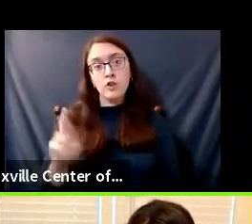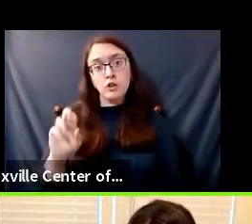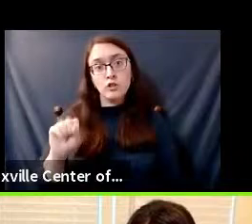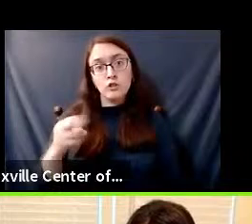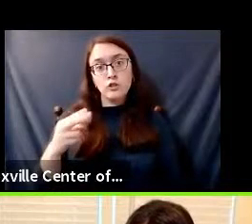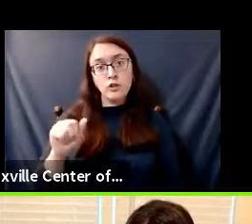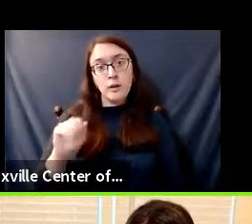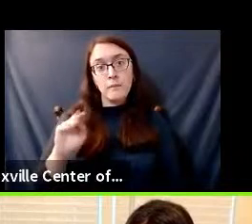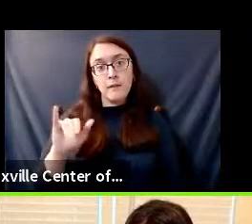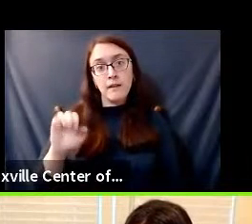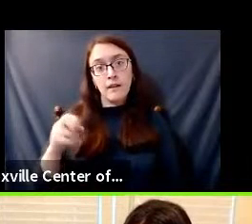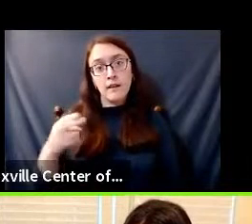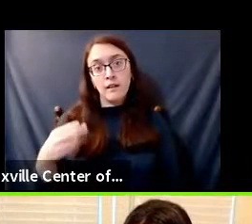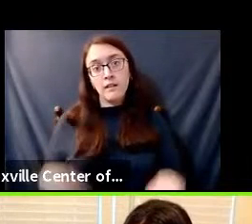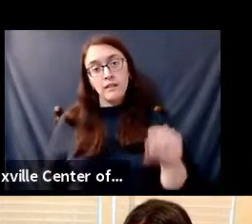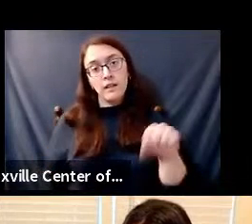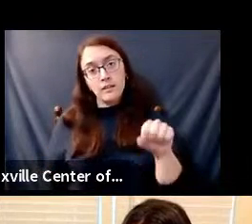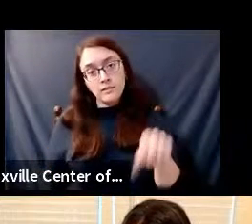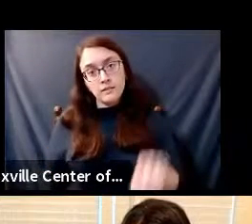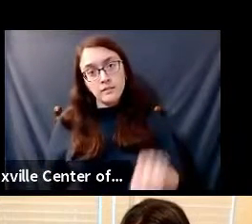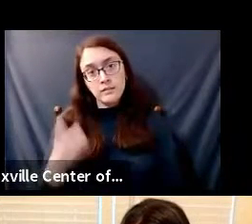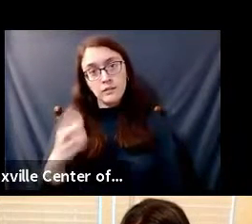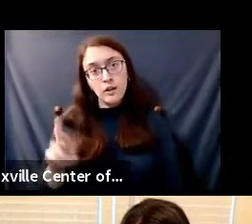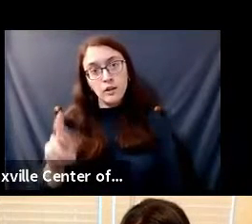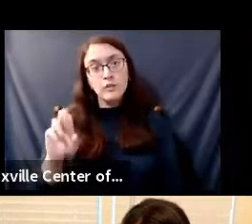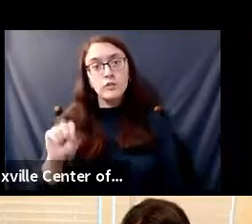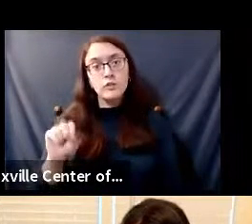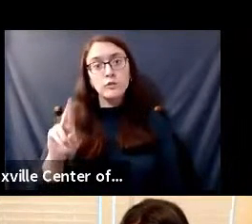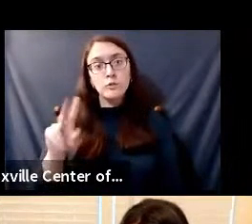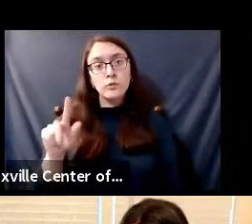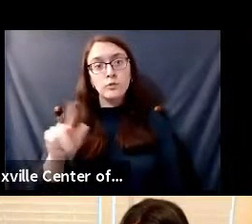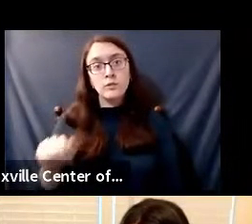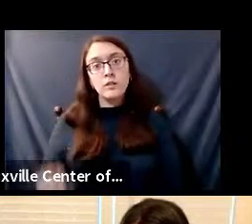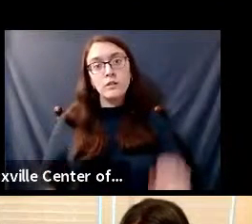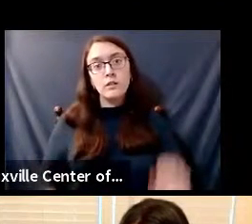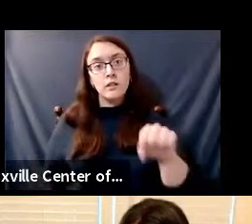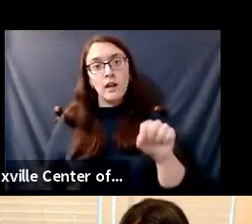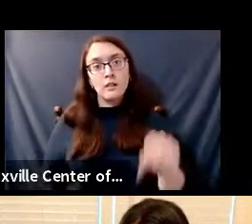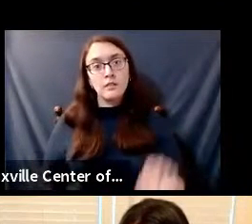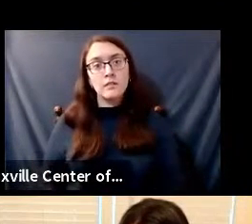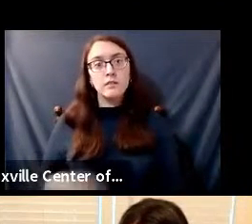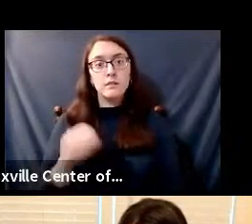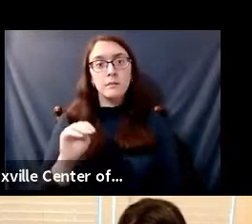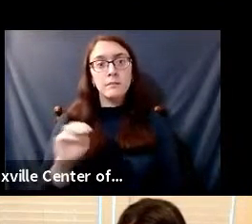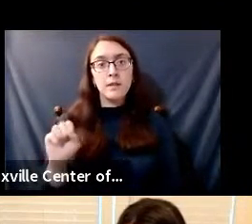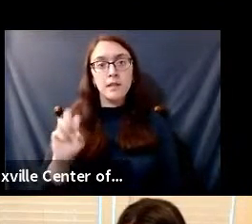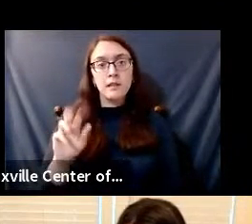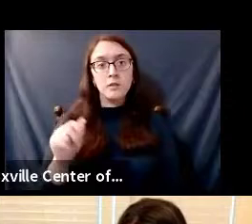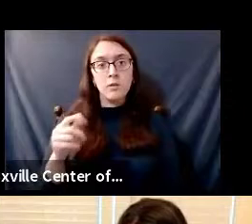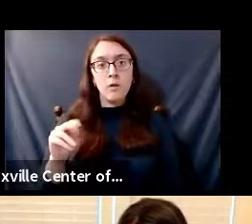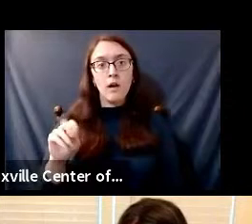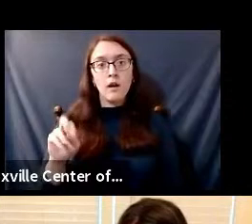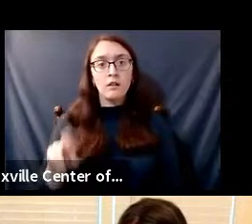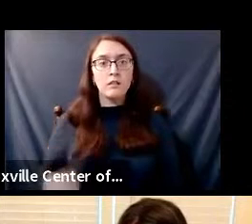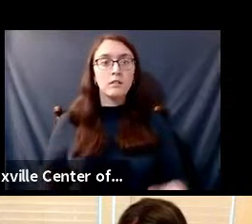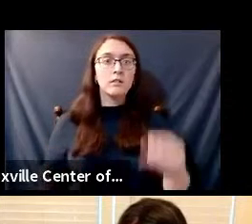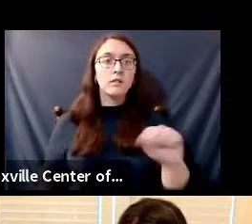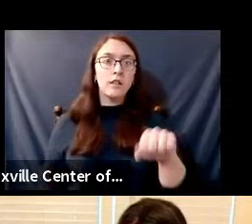Shamia, Yes. Dr. Sousa, Yes. Ms. Wagner,